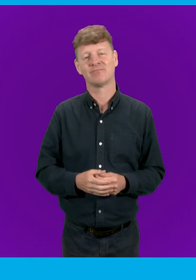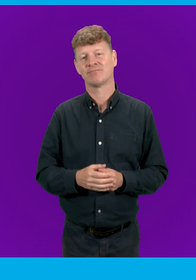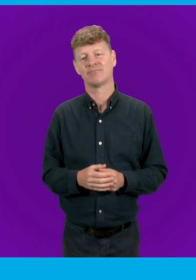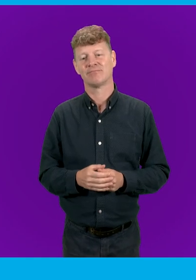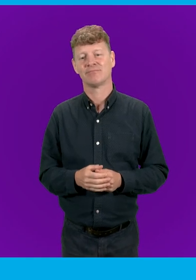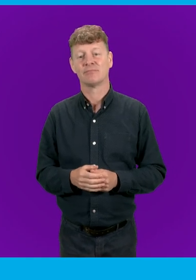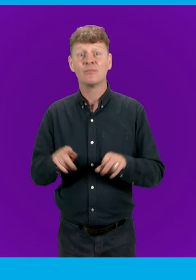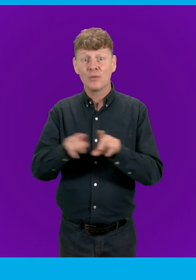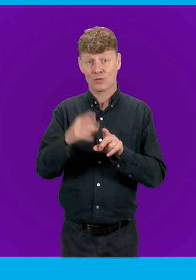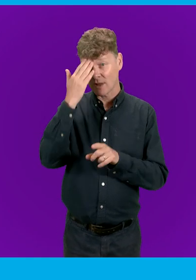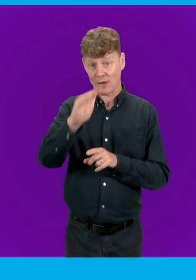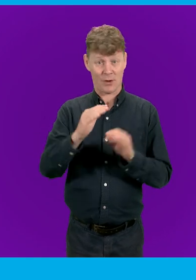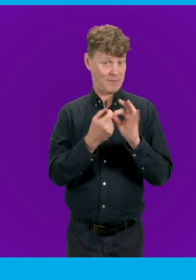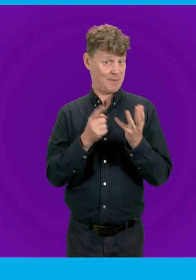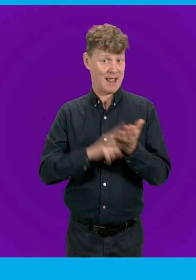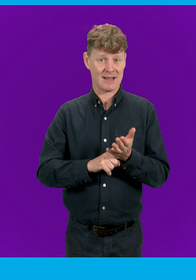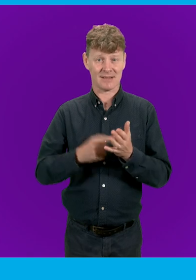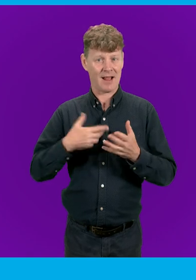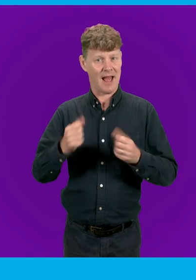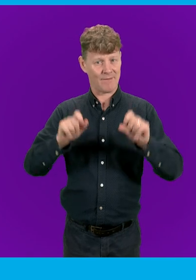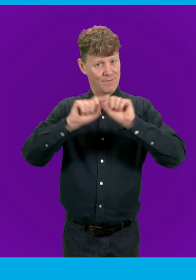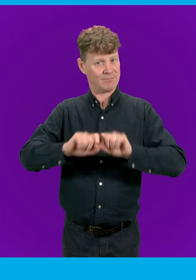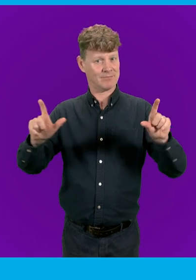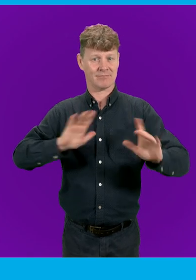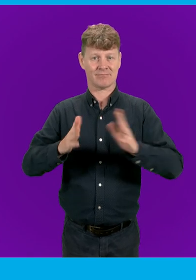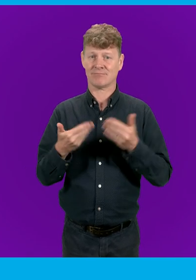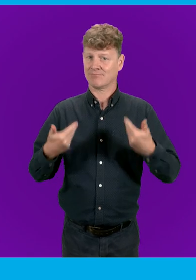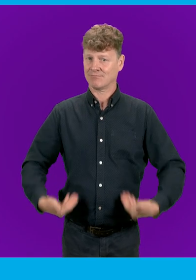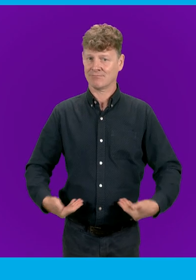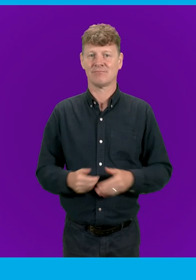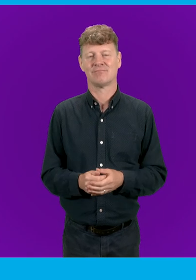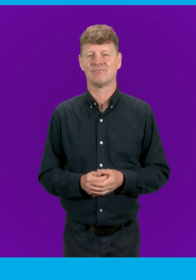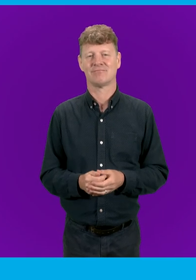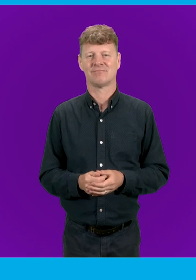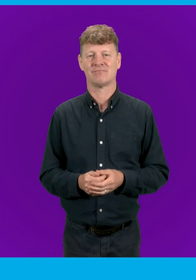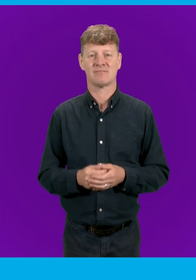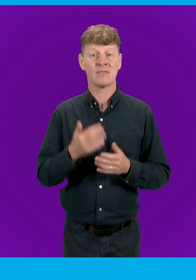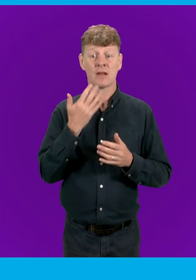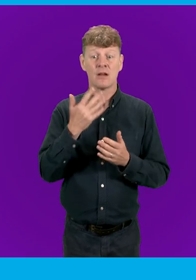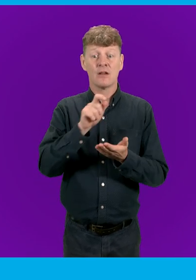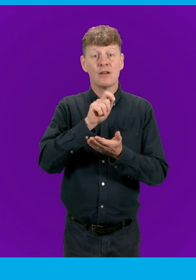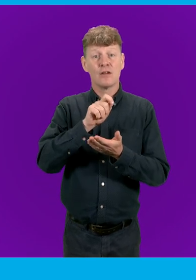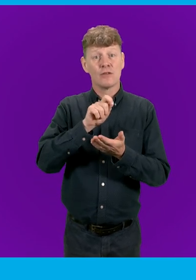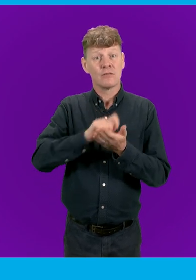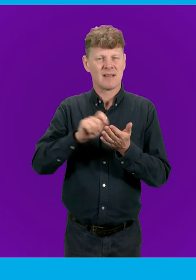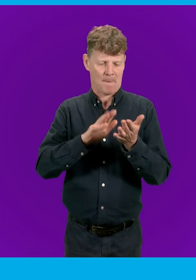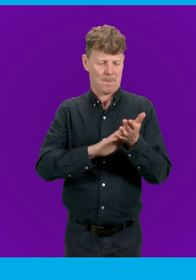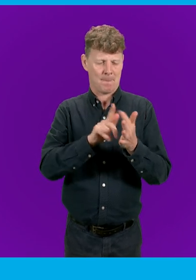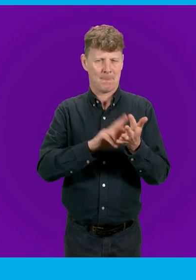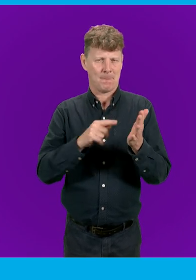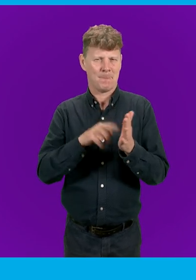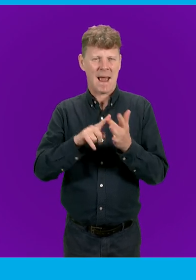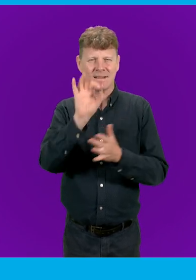Just to let you know as well, we've got BSL up on the monitor here. And when we are writing our questions into Menti, which I'll give you